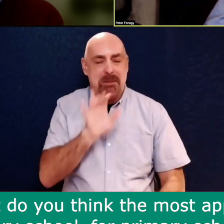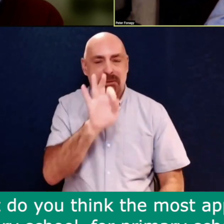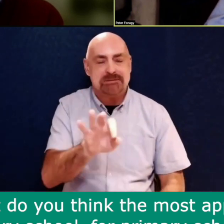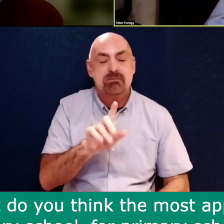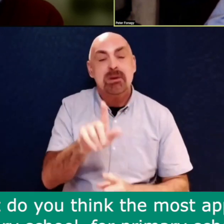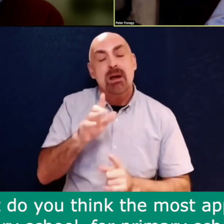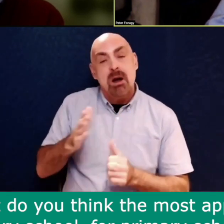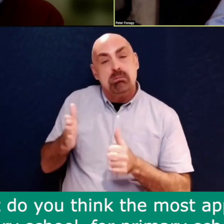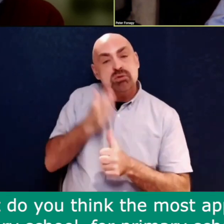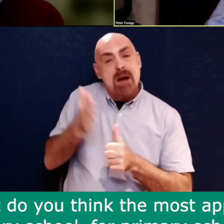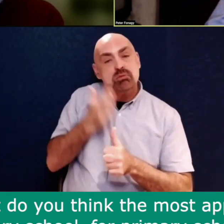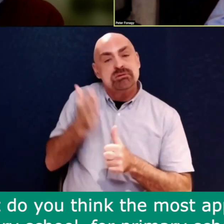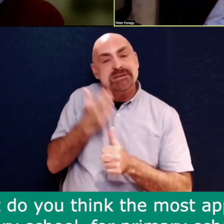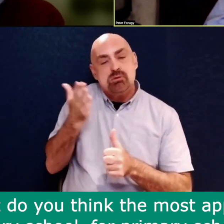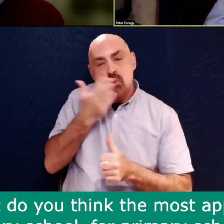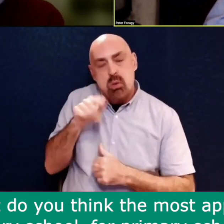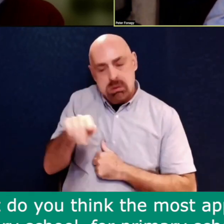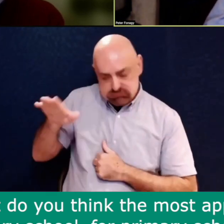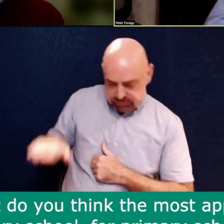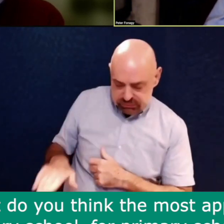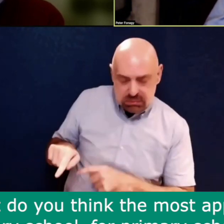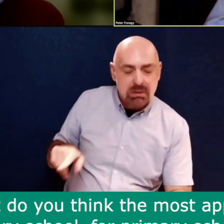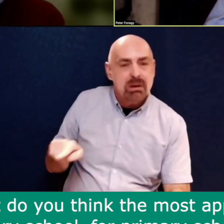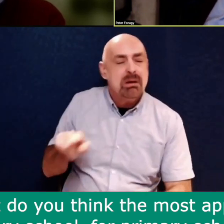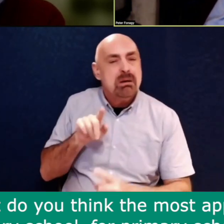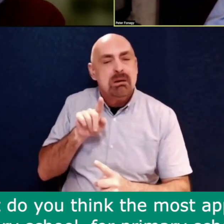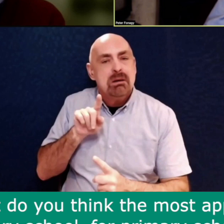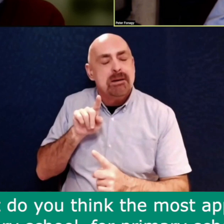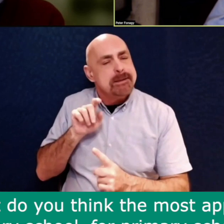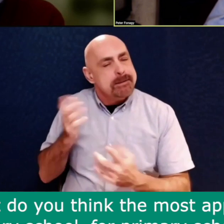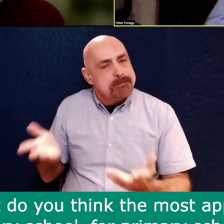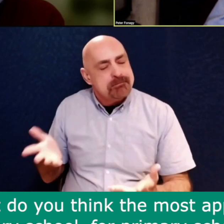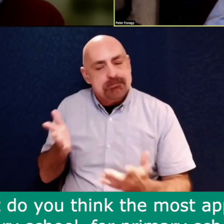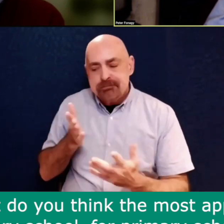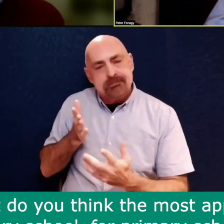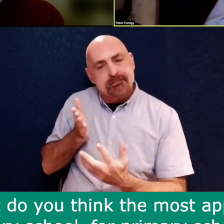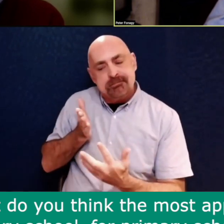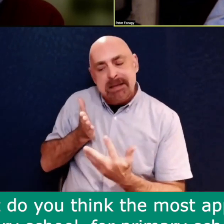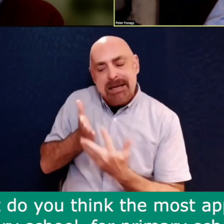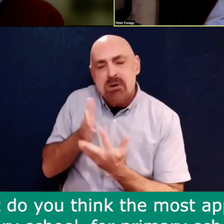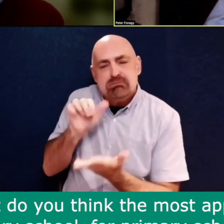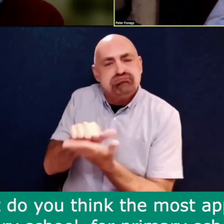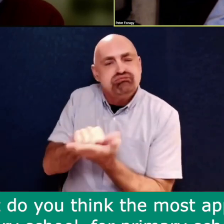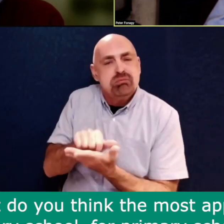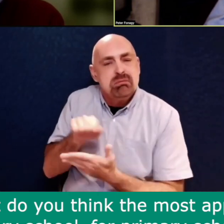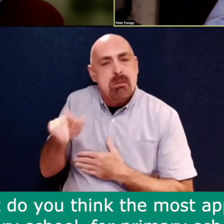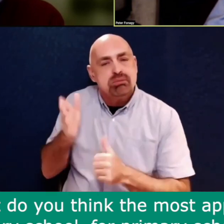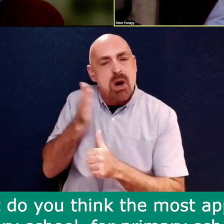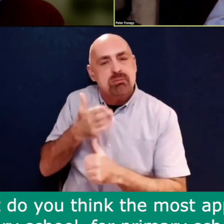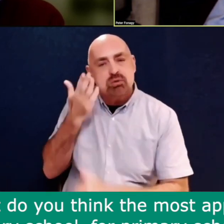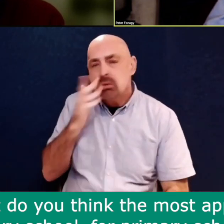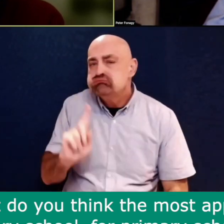Primary school, what do you think the most appropriate interventions might be in primary school